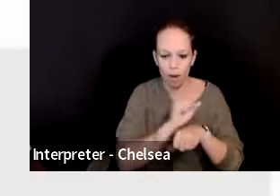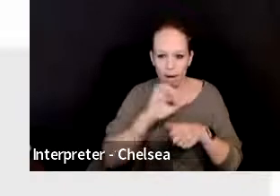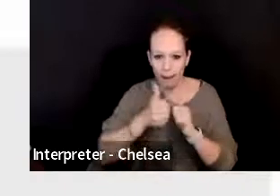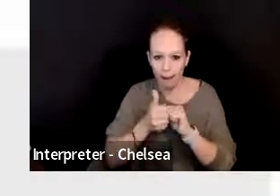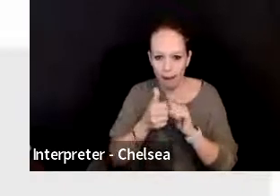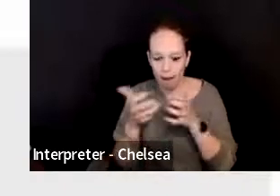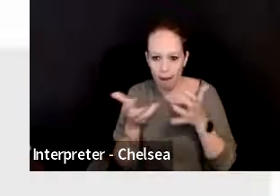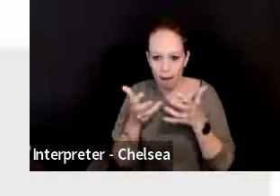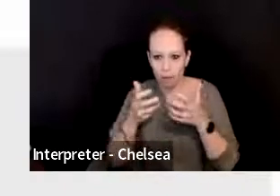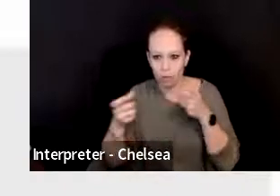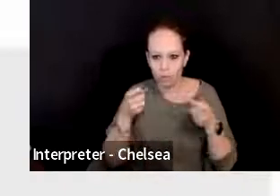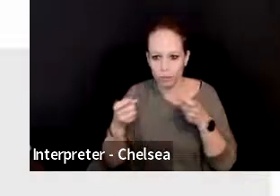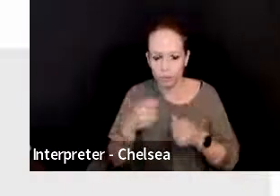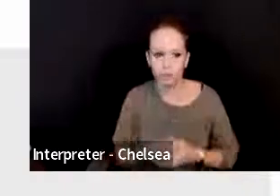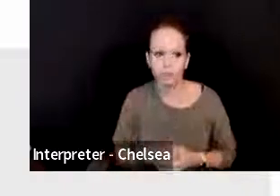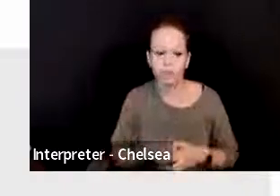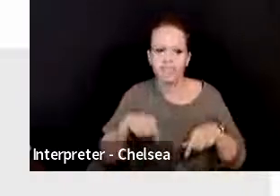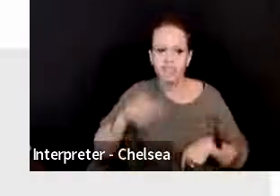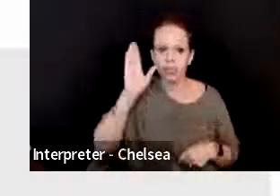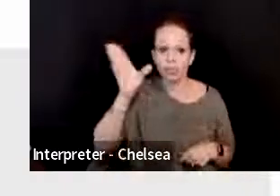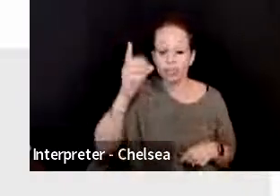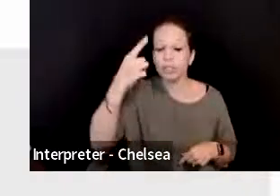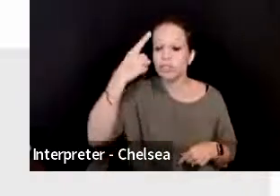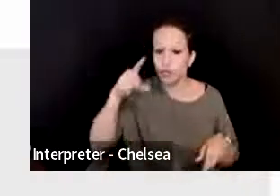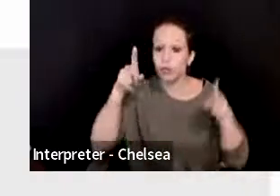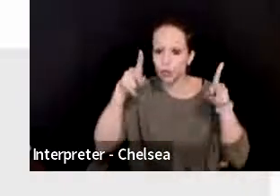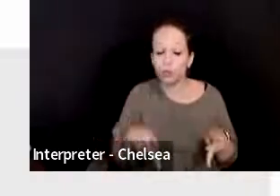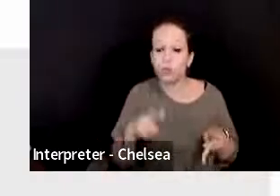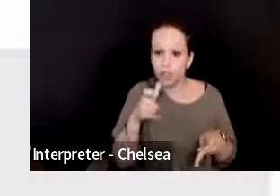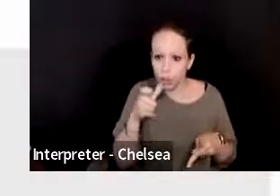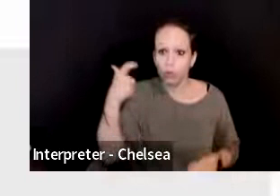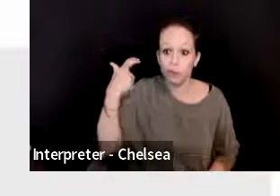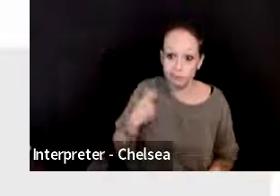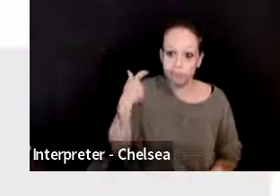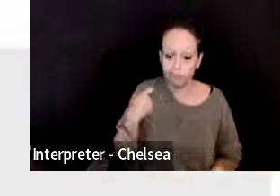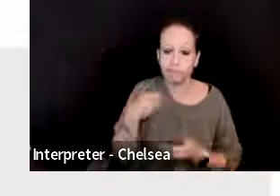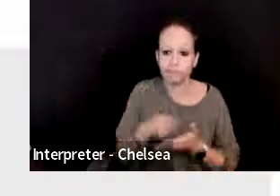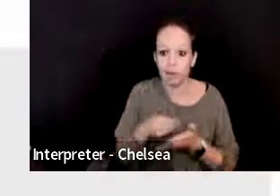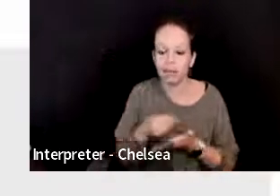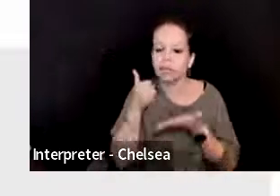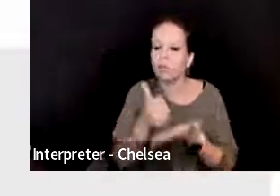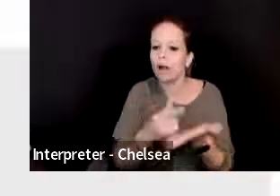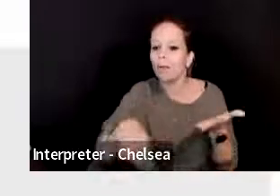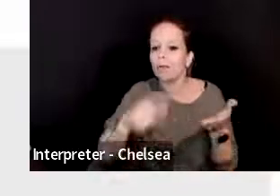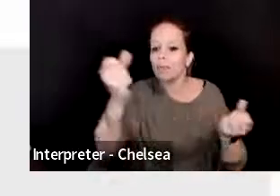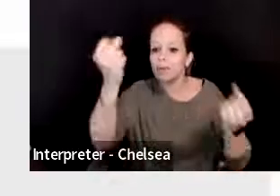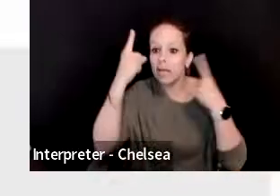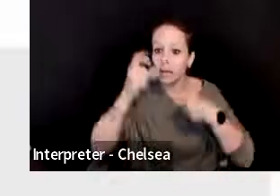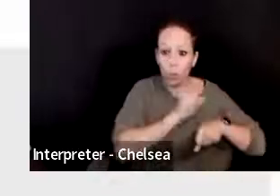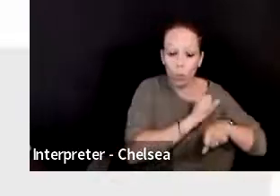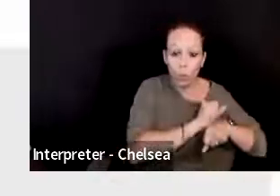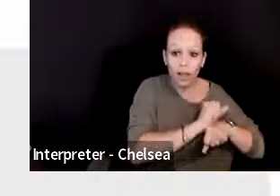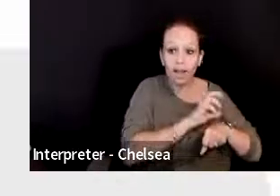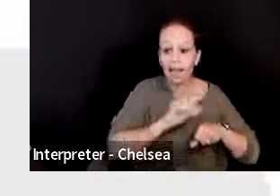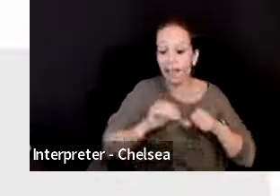is directed to the person who actually receives the SSI payment to help them understand that working and maintaining eligibility for